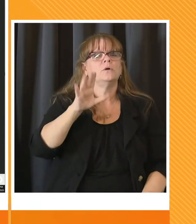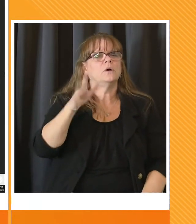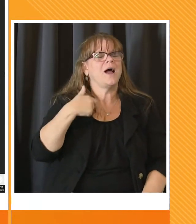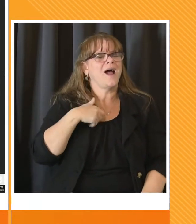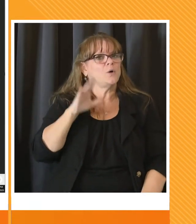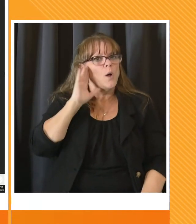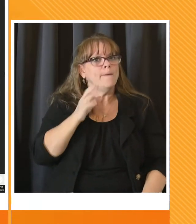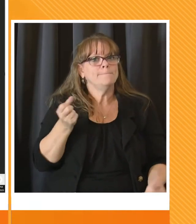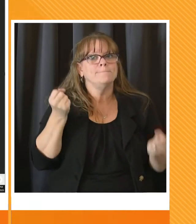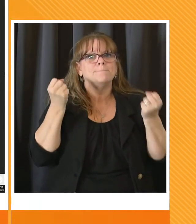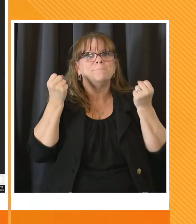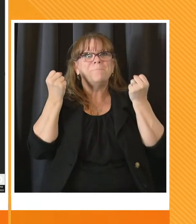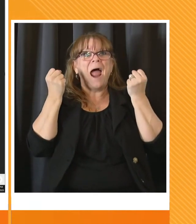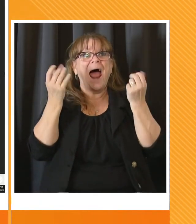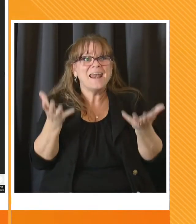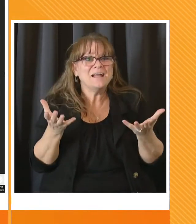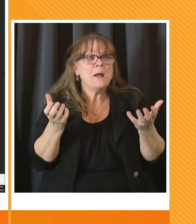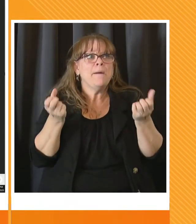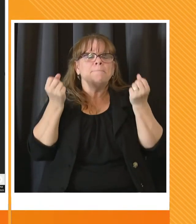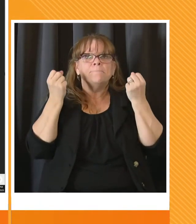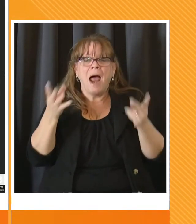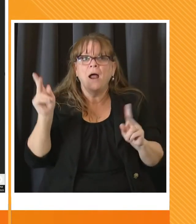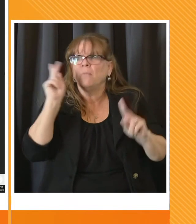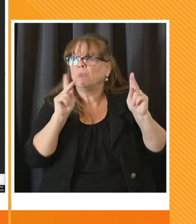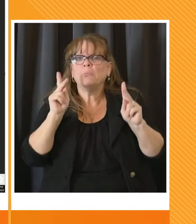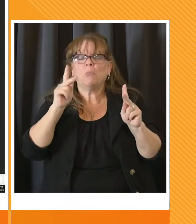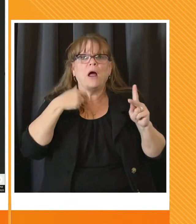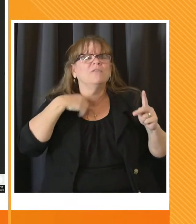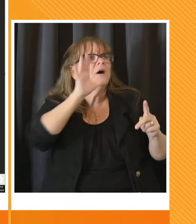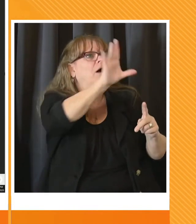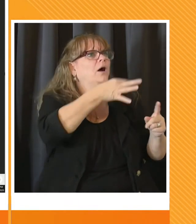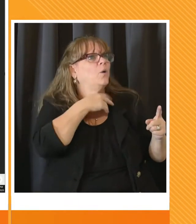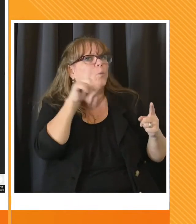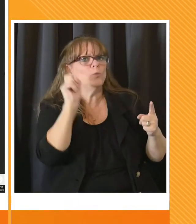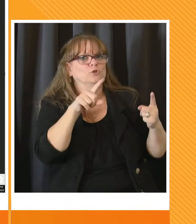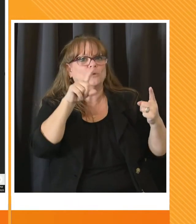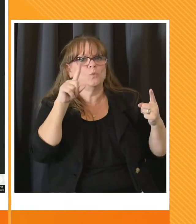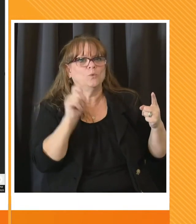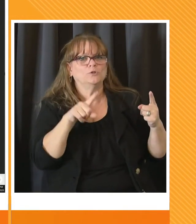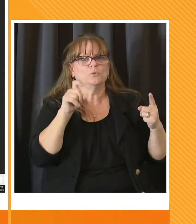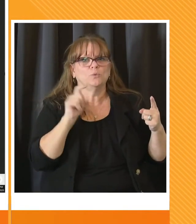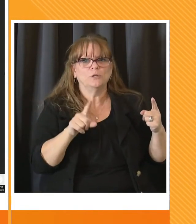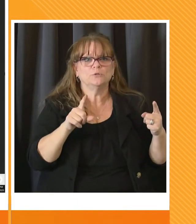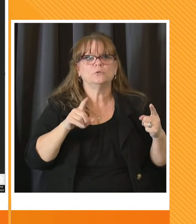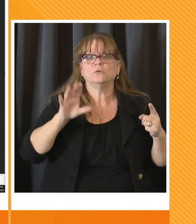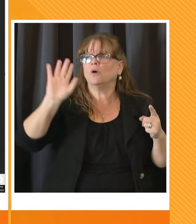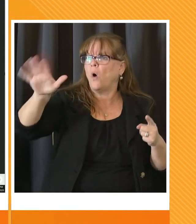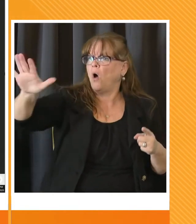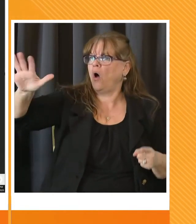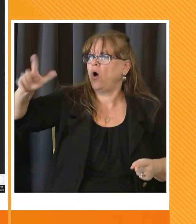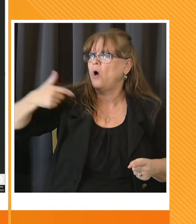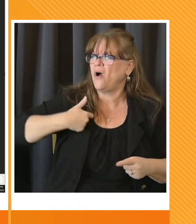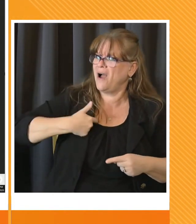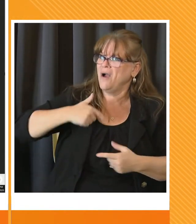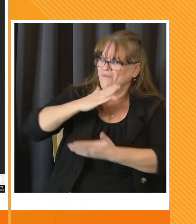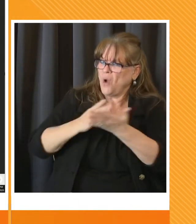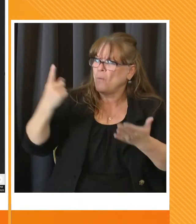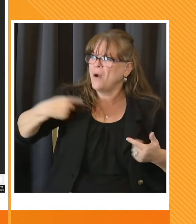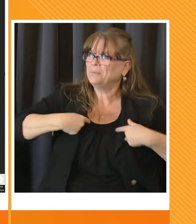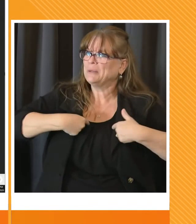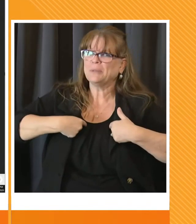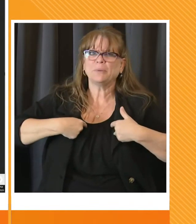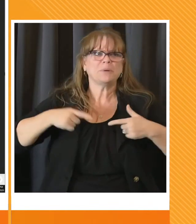who believe that they are in phase 1. And so we have set up a hotline at CoHelp. The phone number there